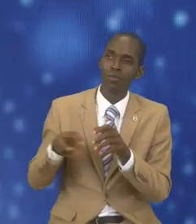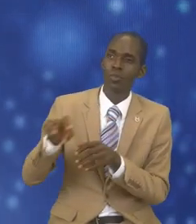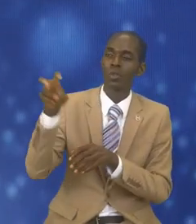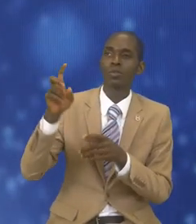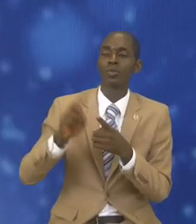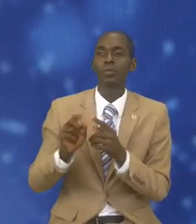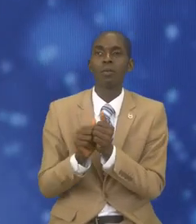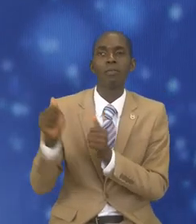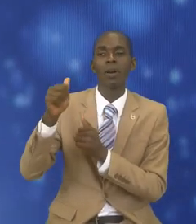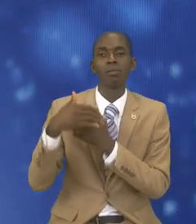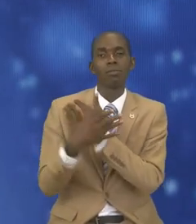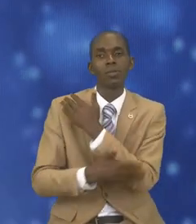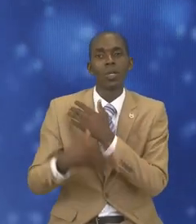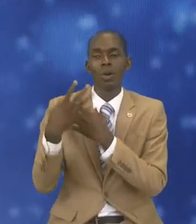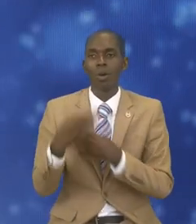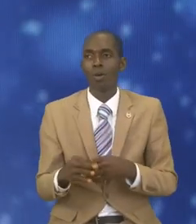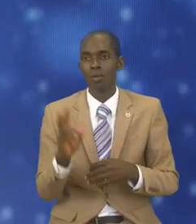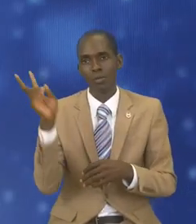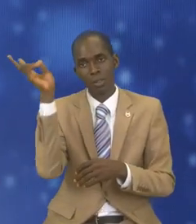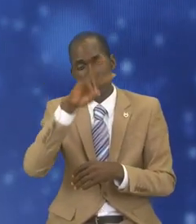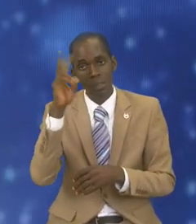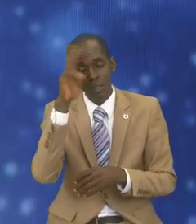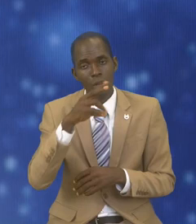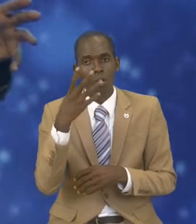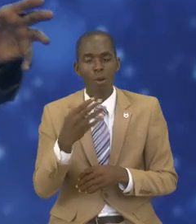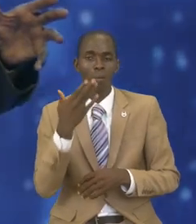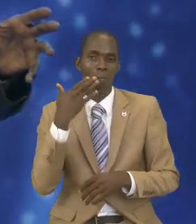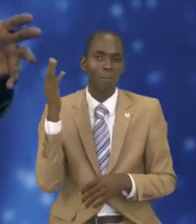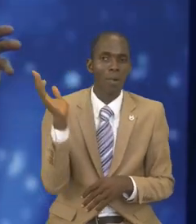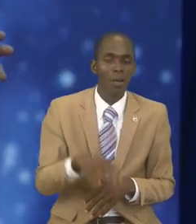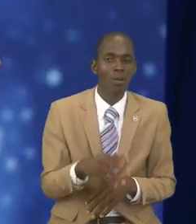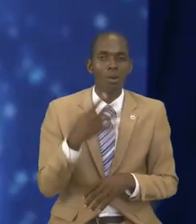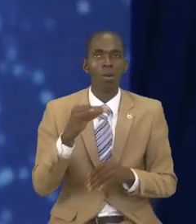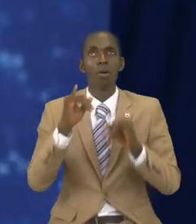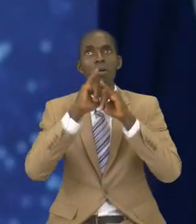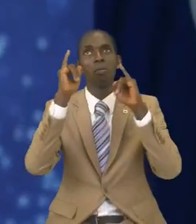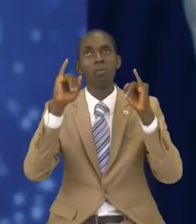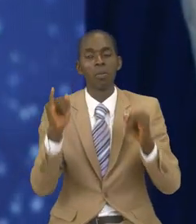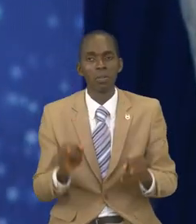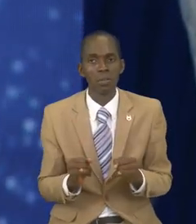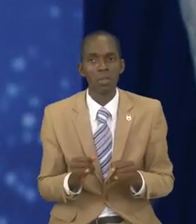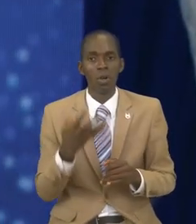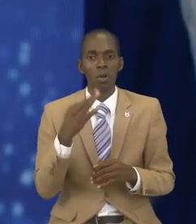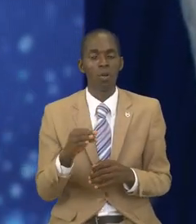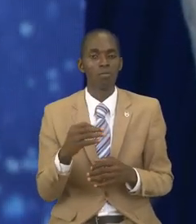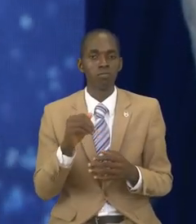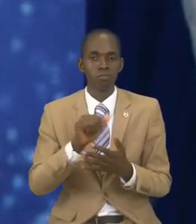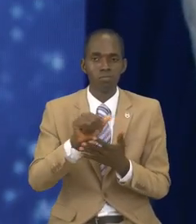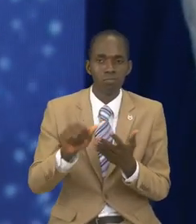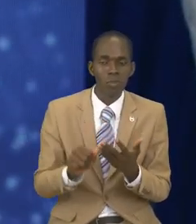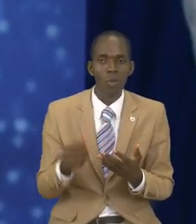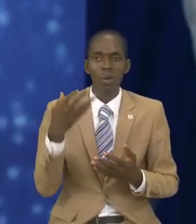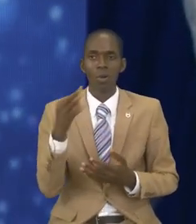carelessness, of frivolity, of evil, of idolatry, of fornication,